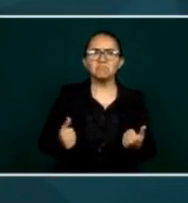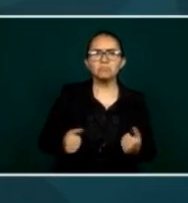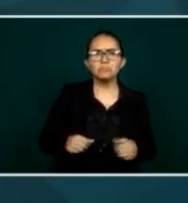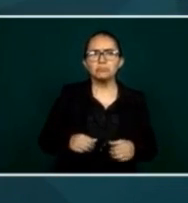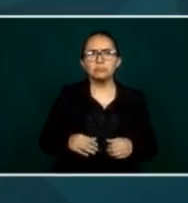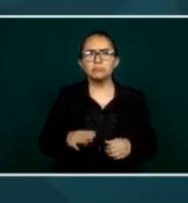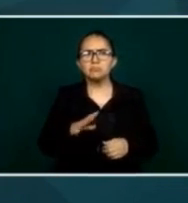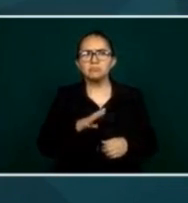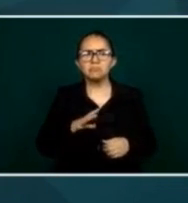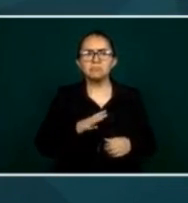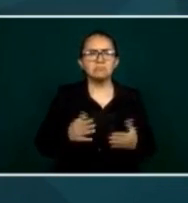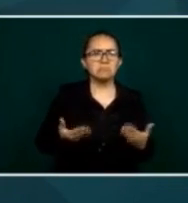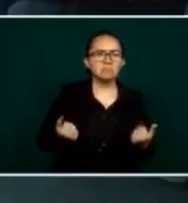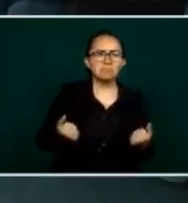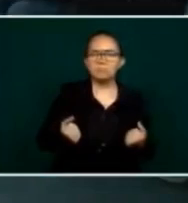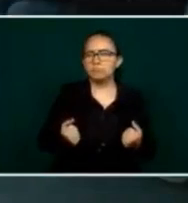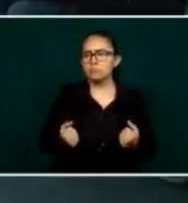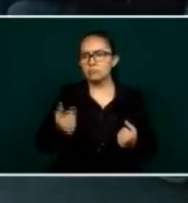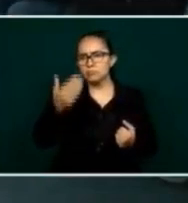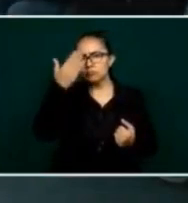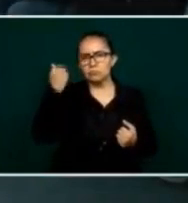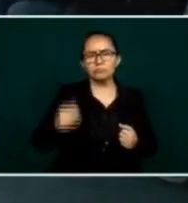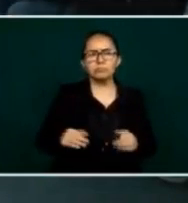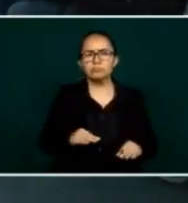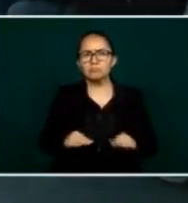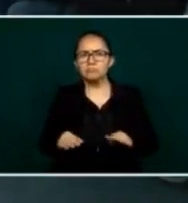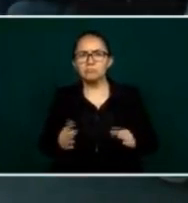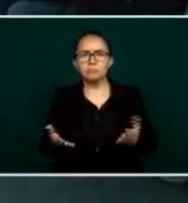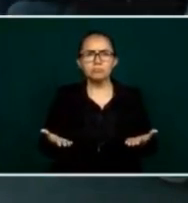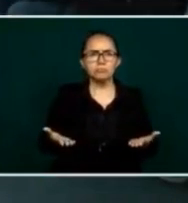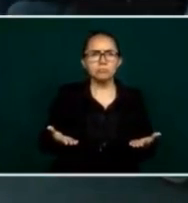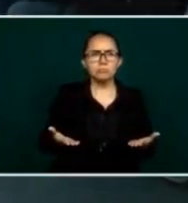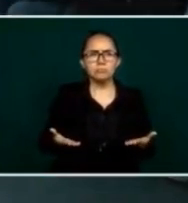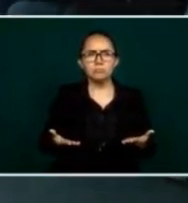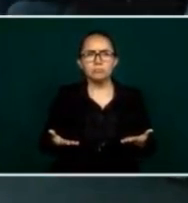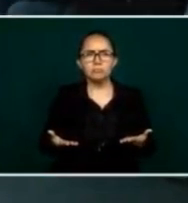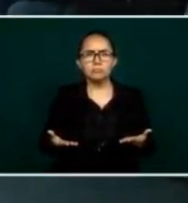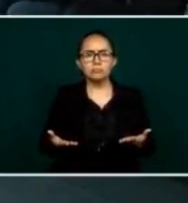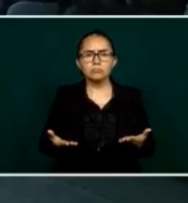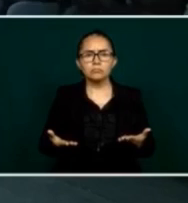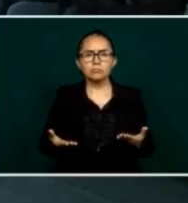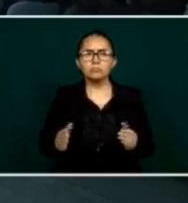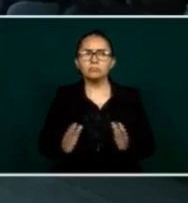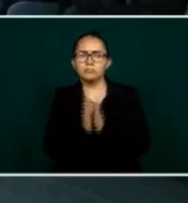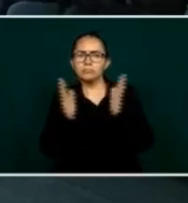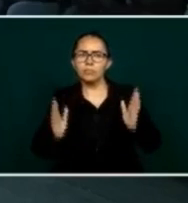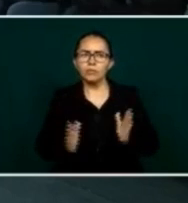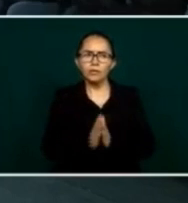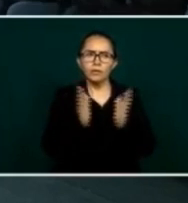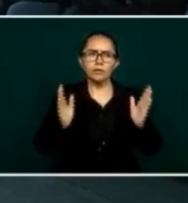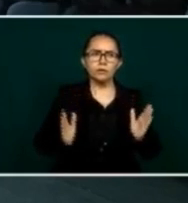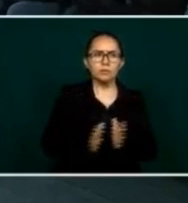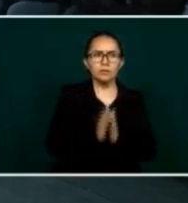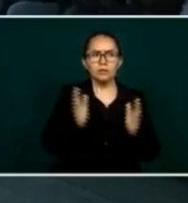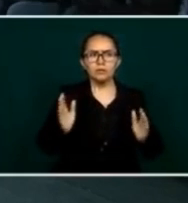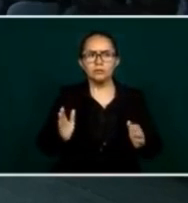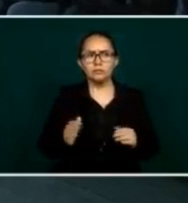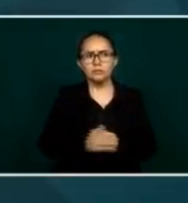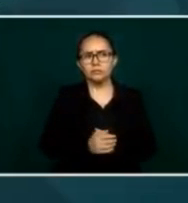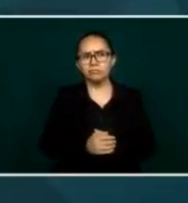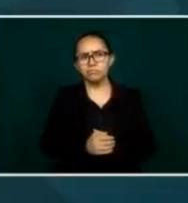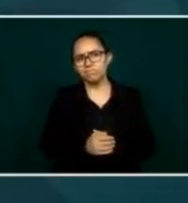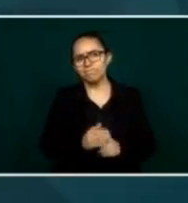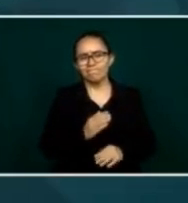That when a young person had no more alternatives and he got involved in participating with